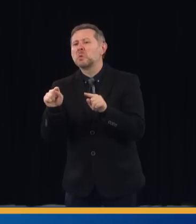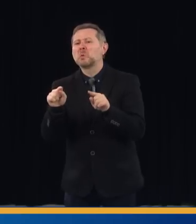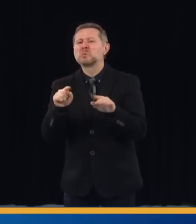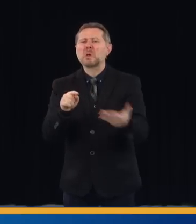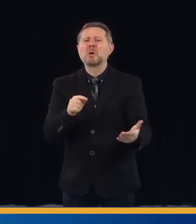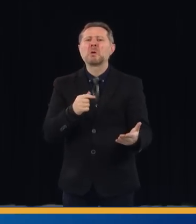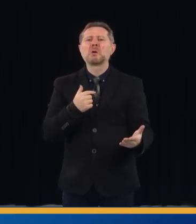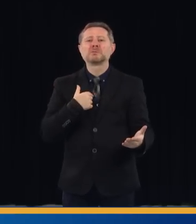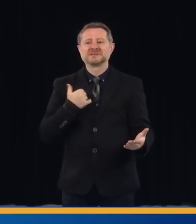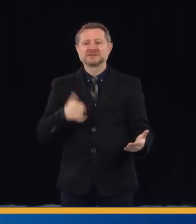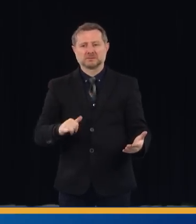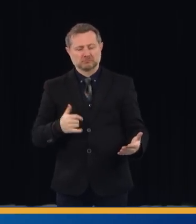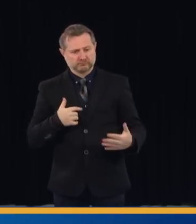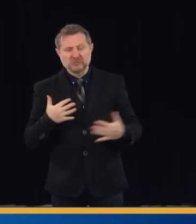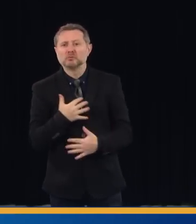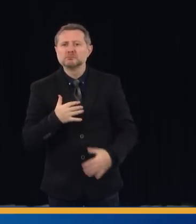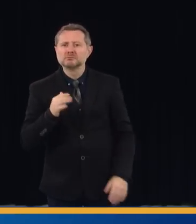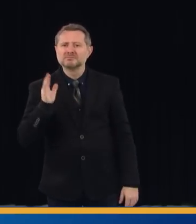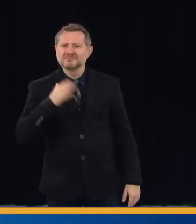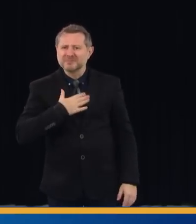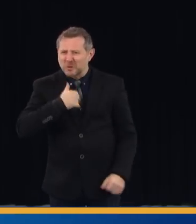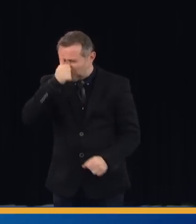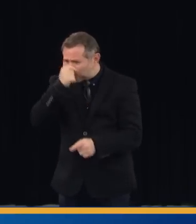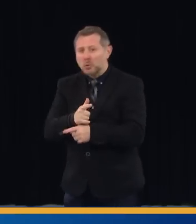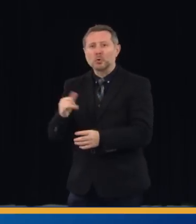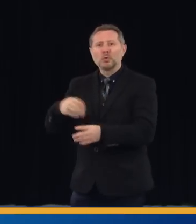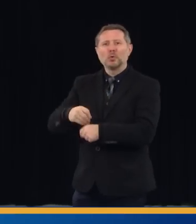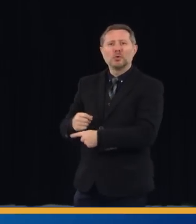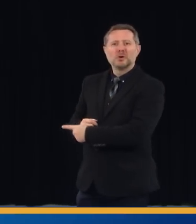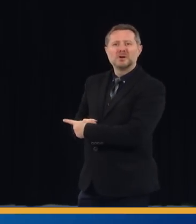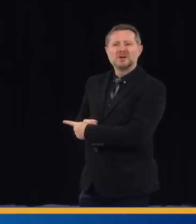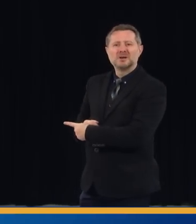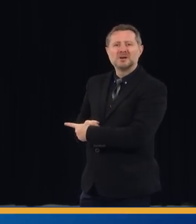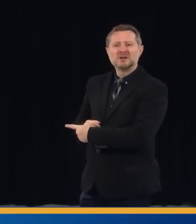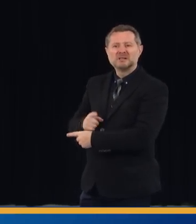frightening. It is frightening. It frightened me.